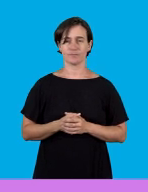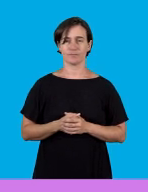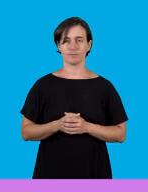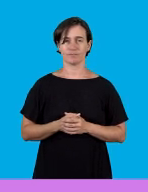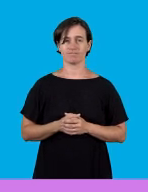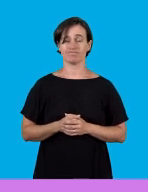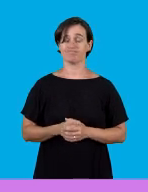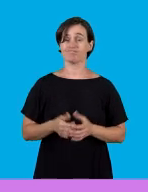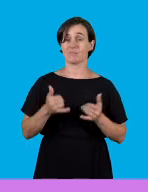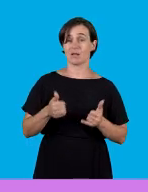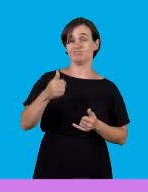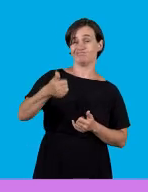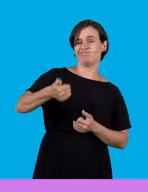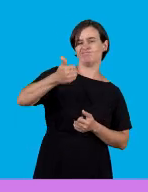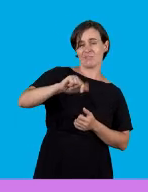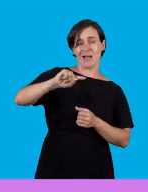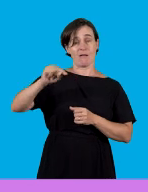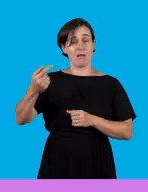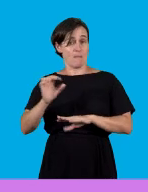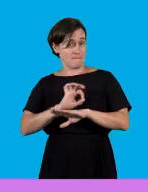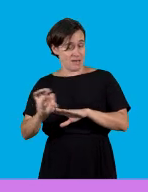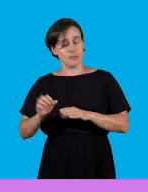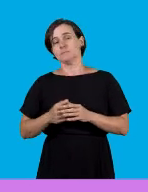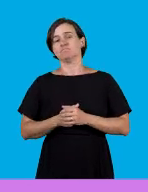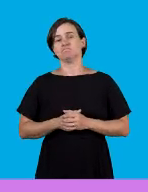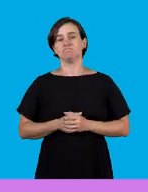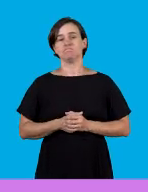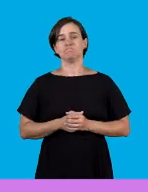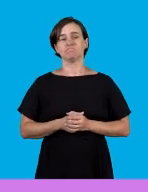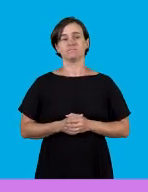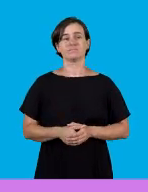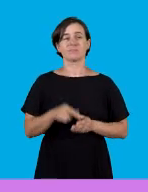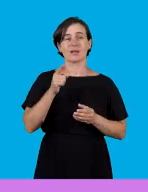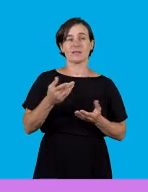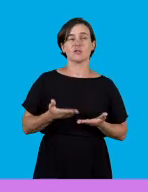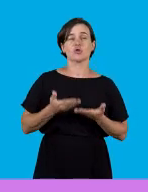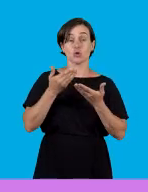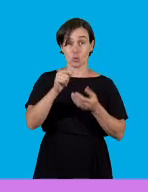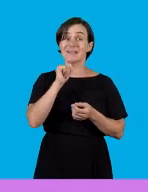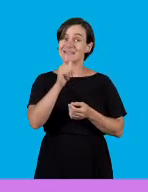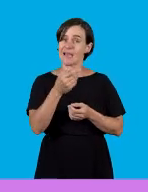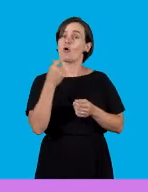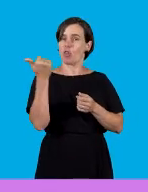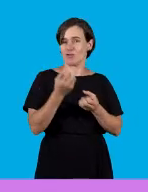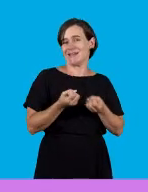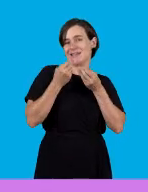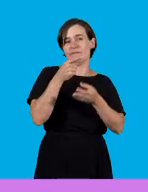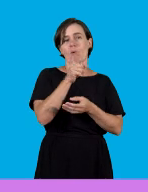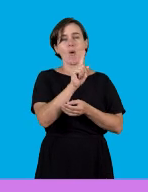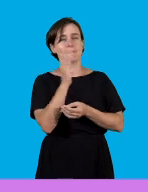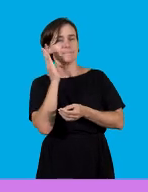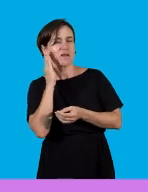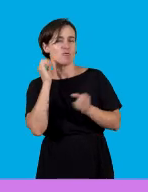Okay, now we're looking at another plan of a house, which will indicate the room designation as well as the house features. So in